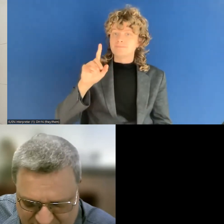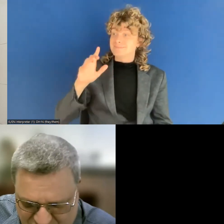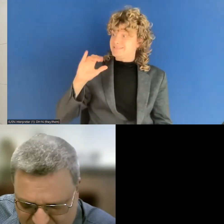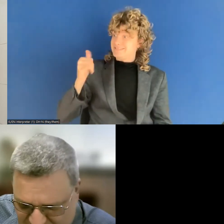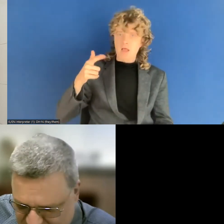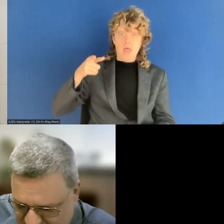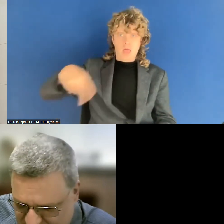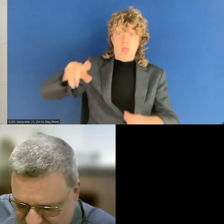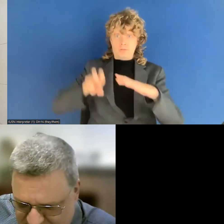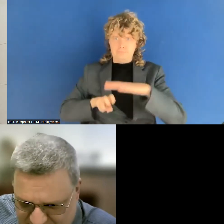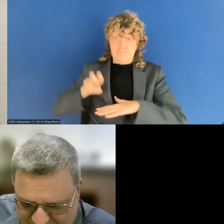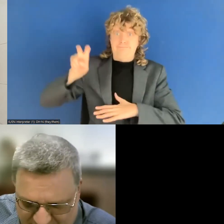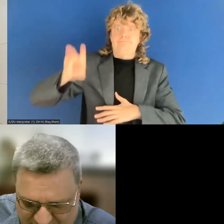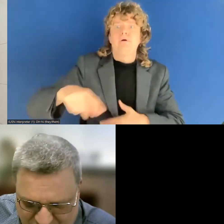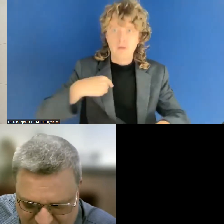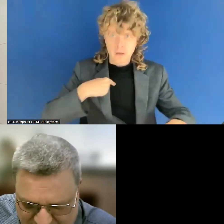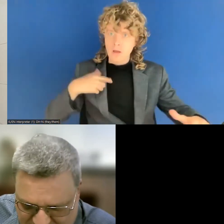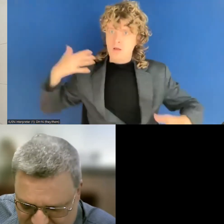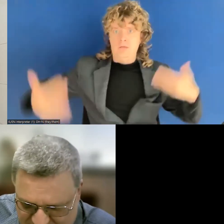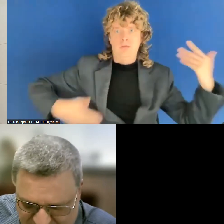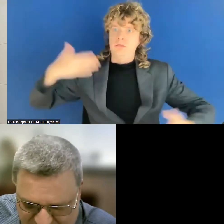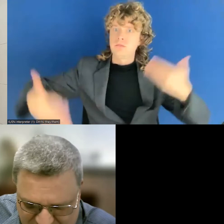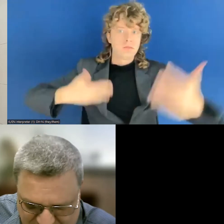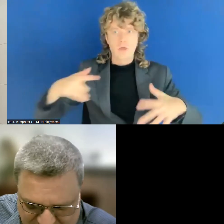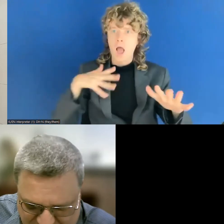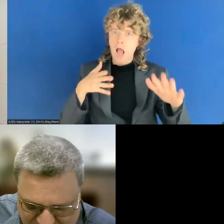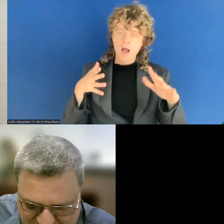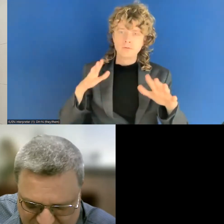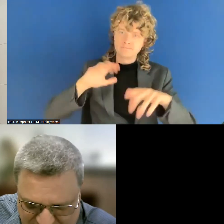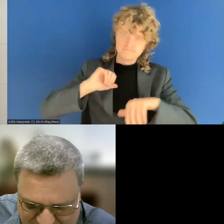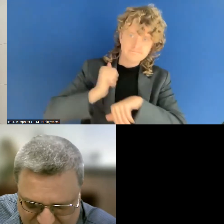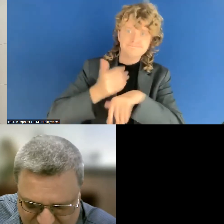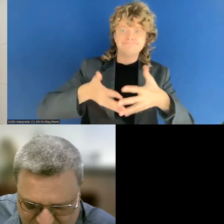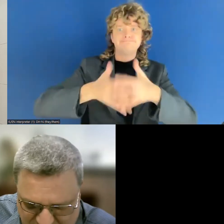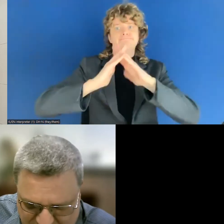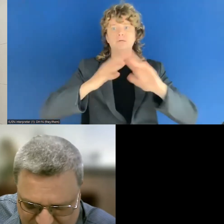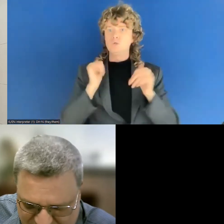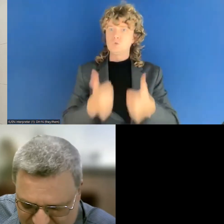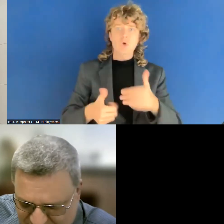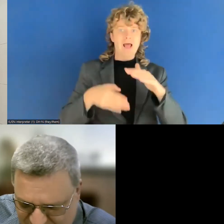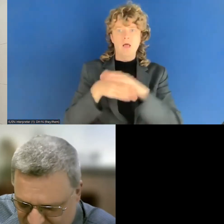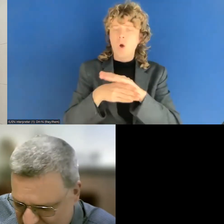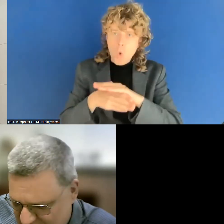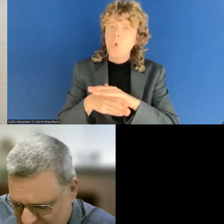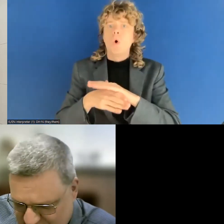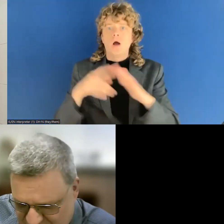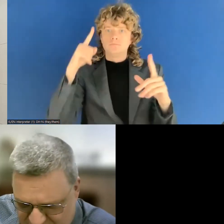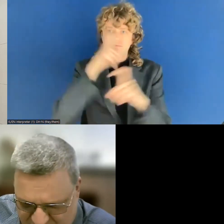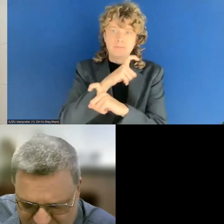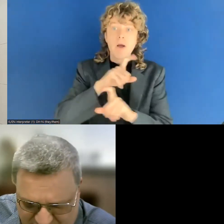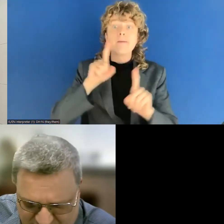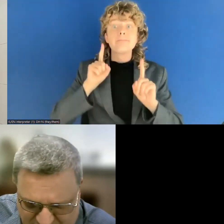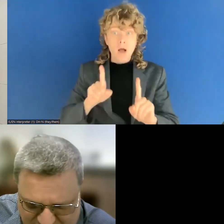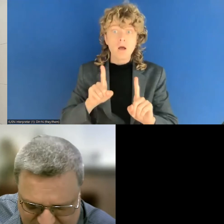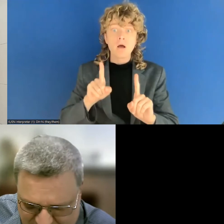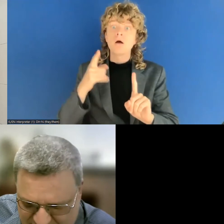example, in Germany, we are creating a center for advising small companies because